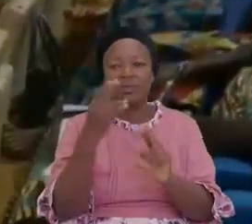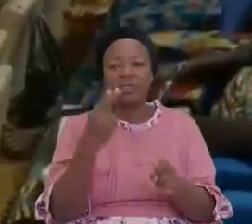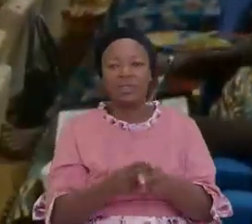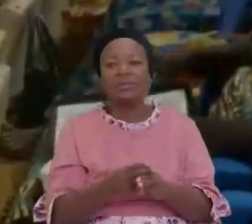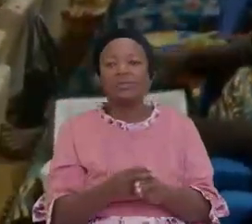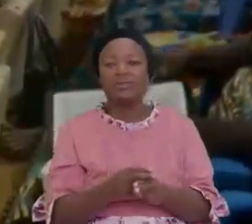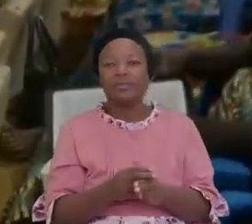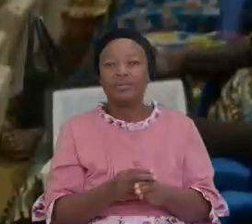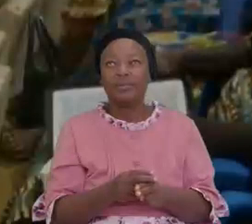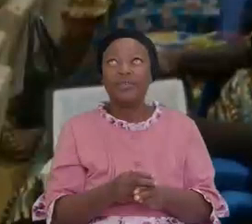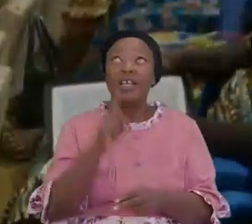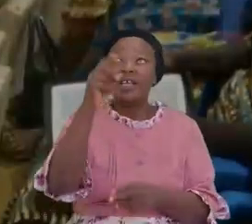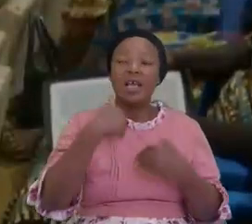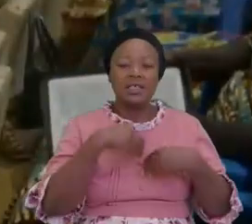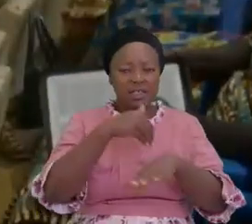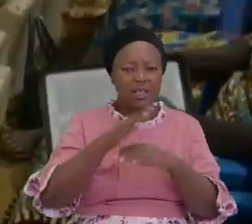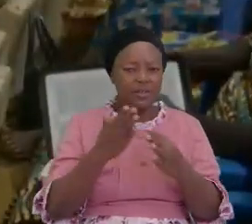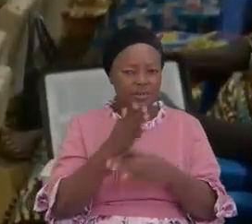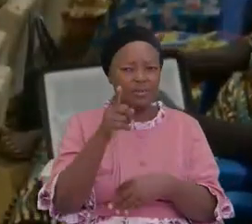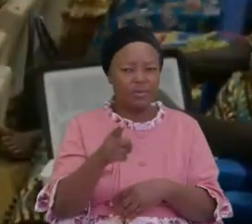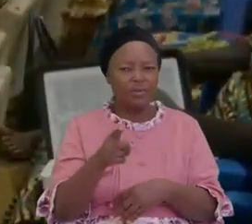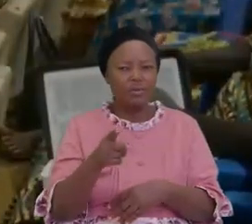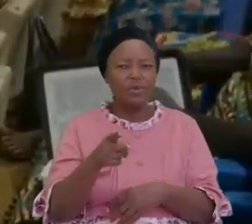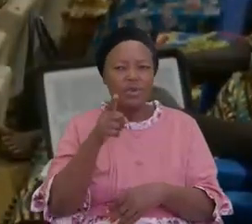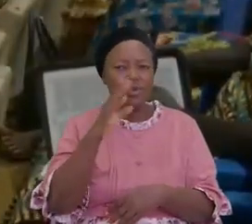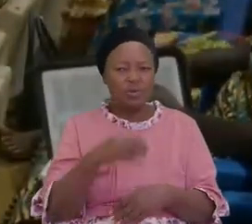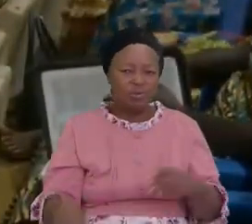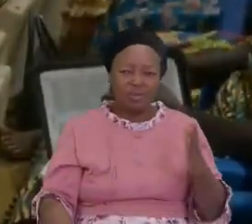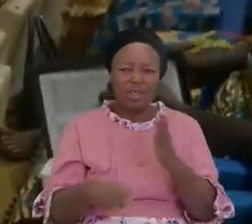He has said through you, he will cast out devils.